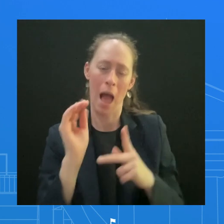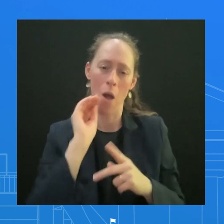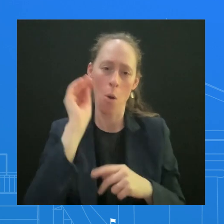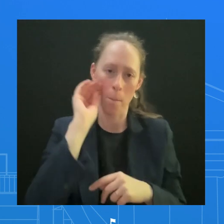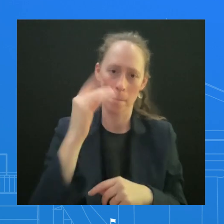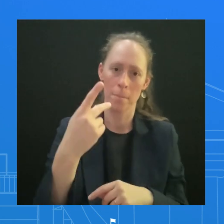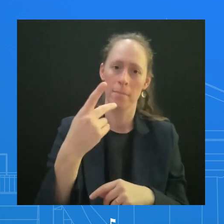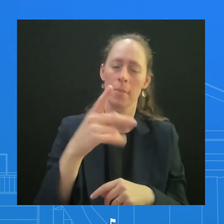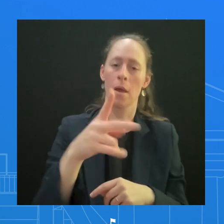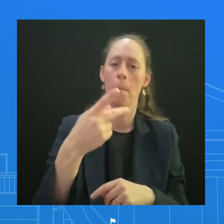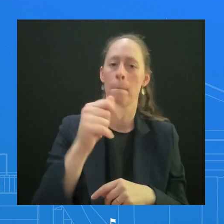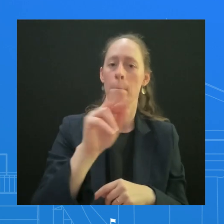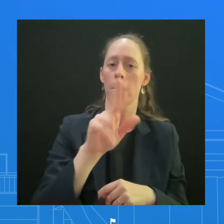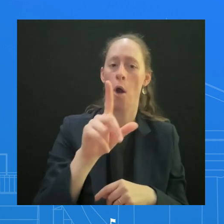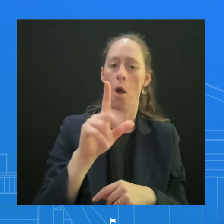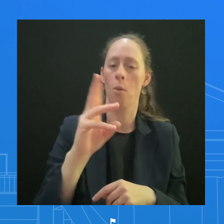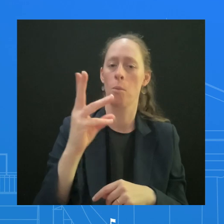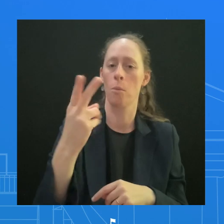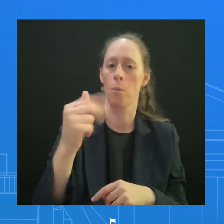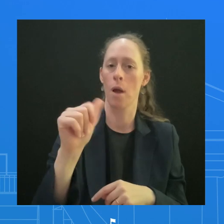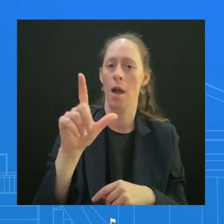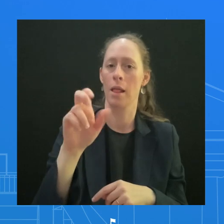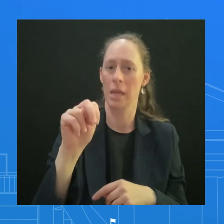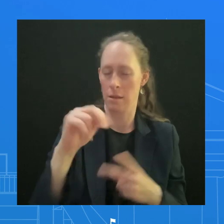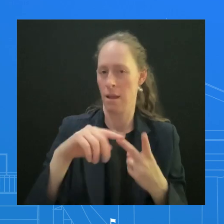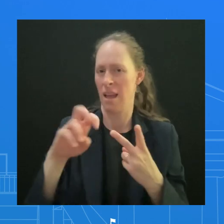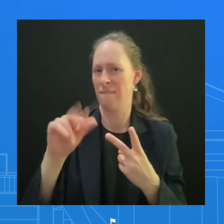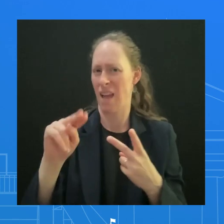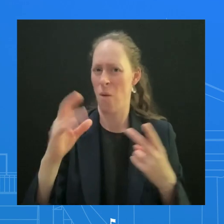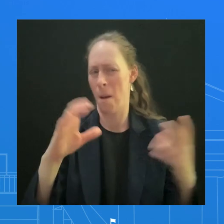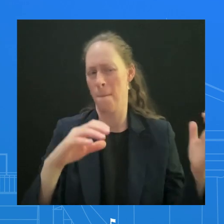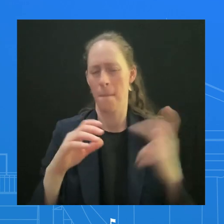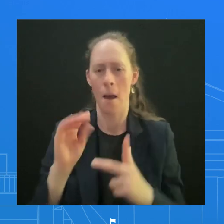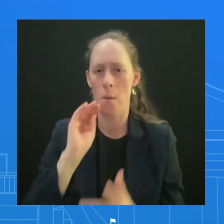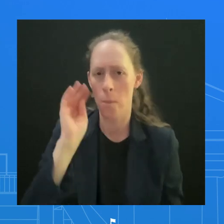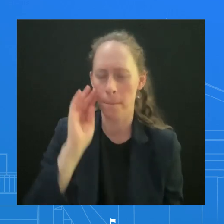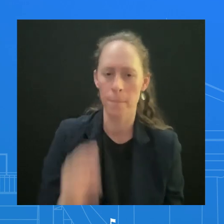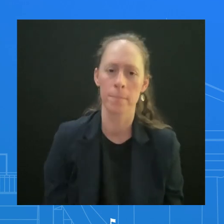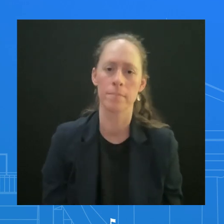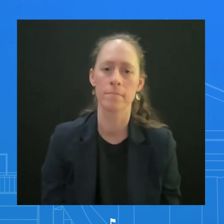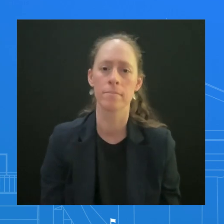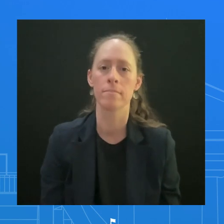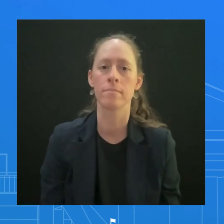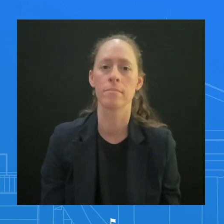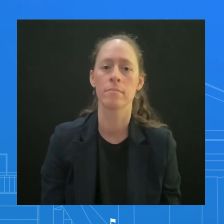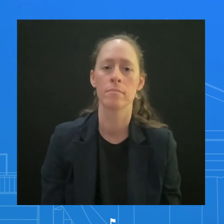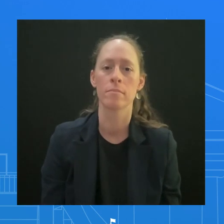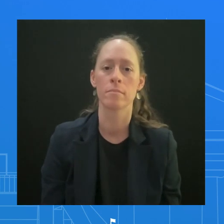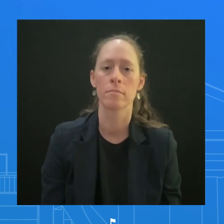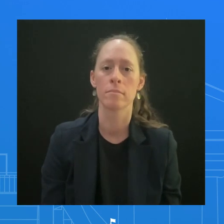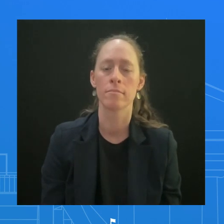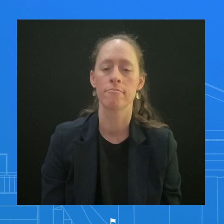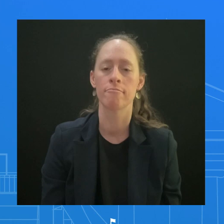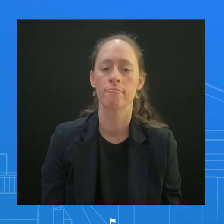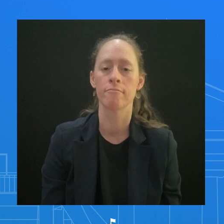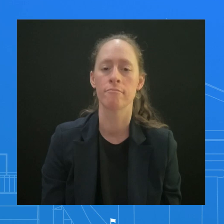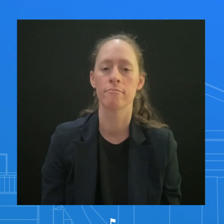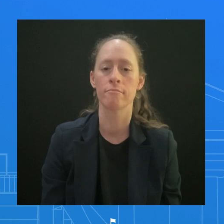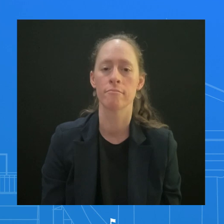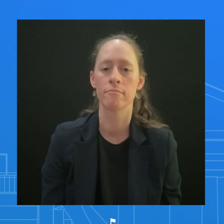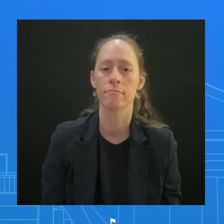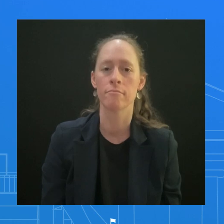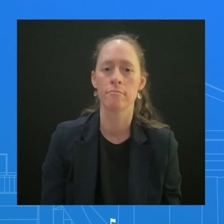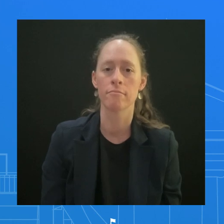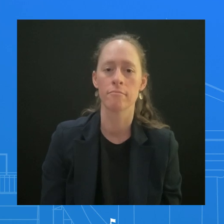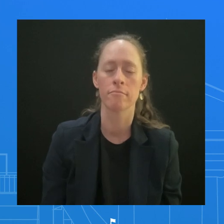expect India's involvement would be at this point if China were to invade Taiwan? That's up to the Indian government, Prime Minister Modi, to determine. So you can't say anything about